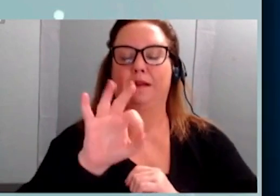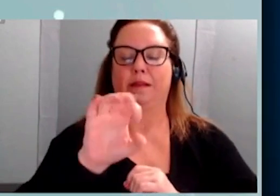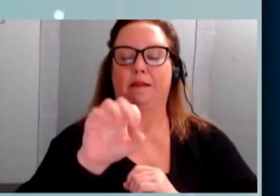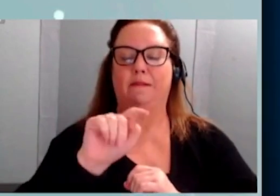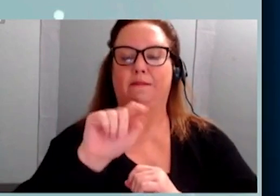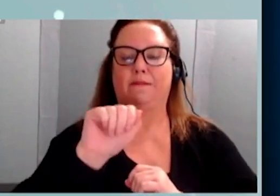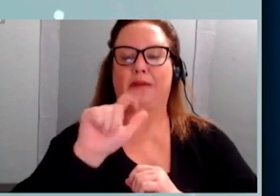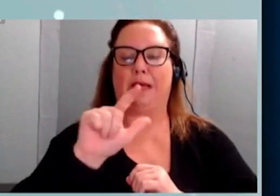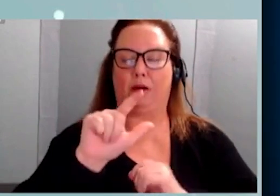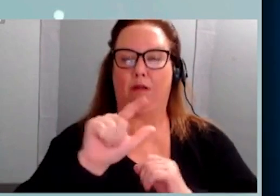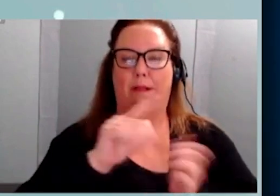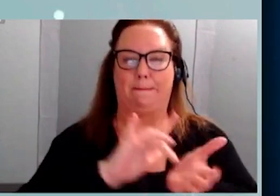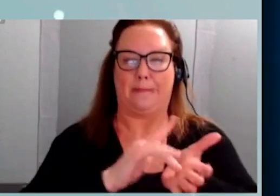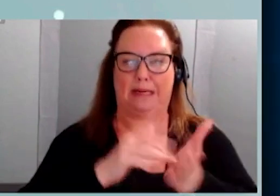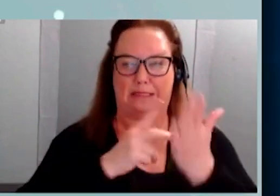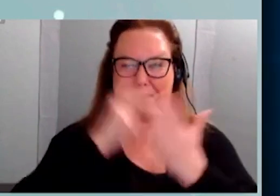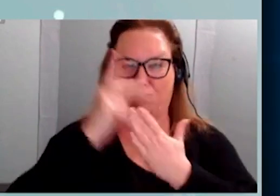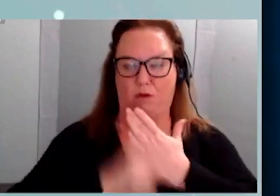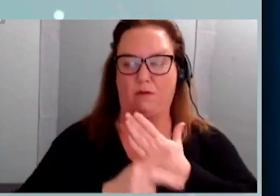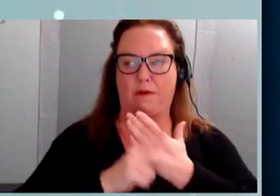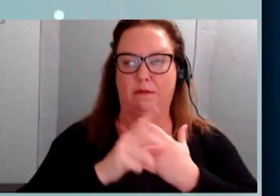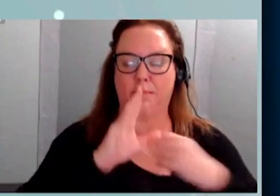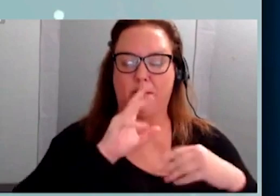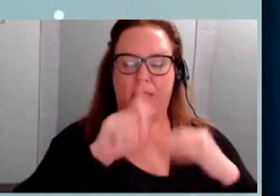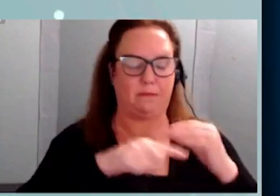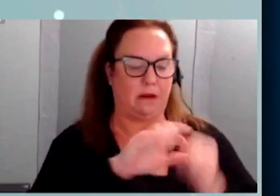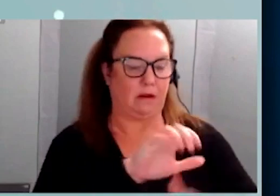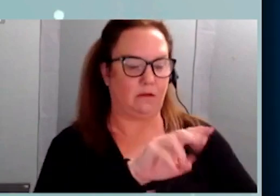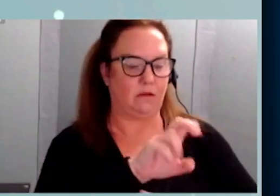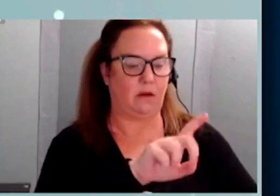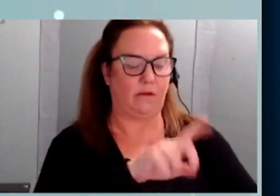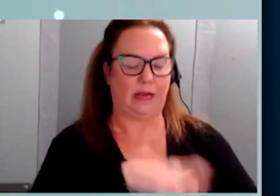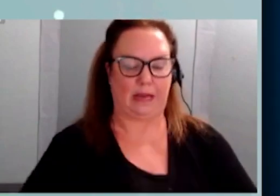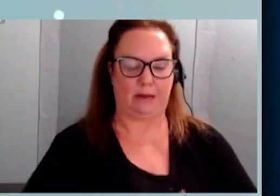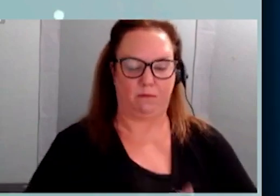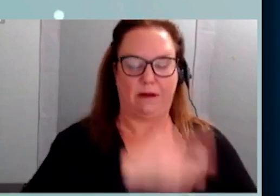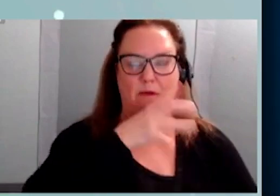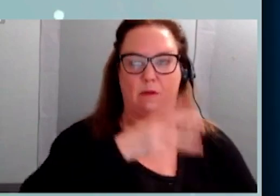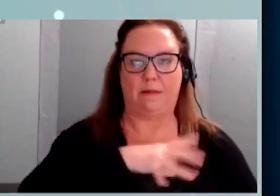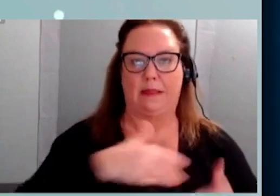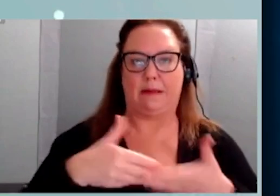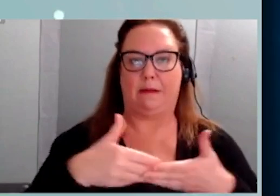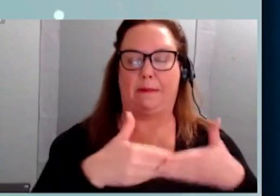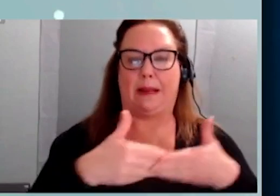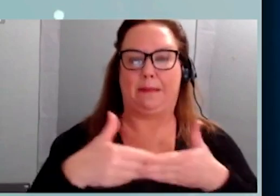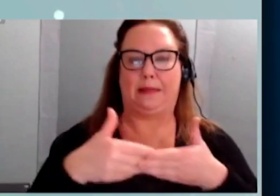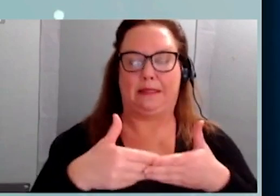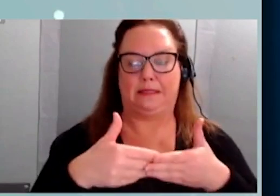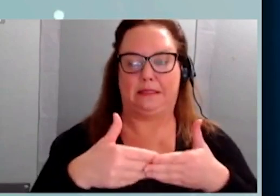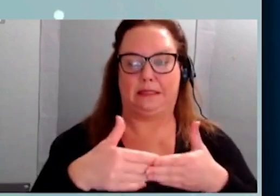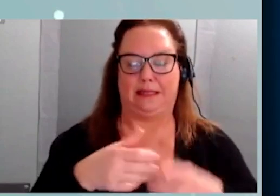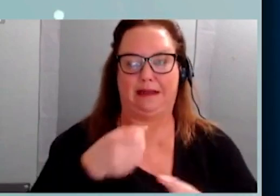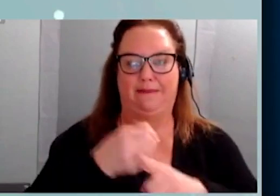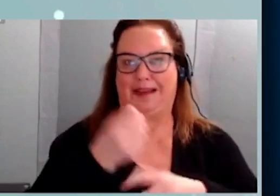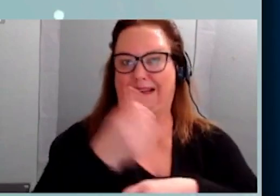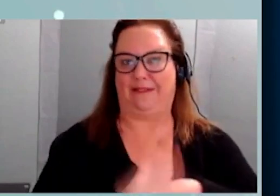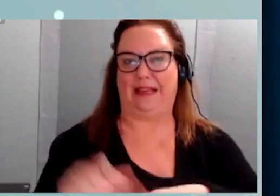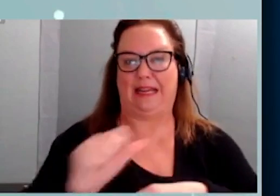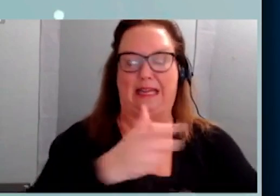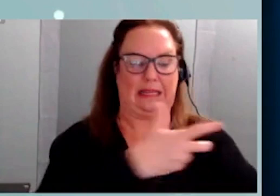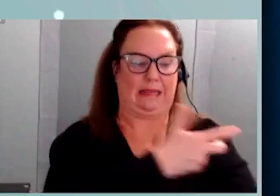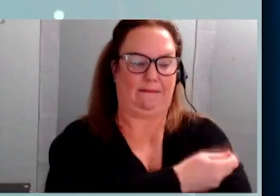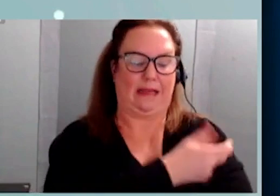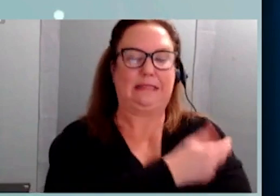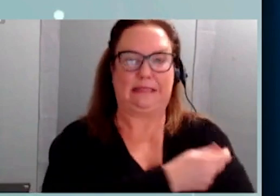up to date on what we are learning about the effect of COVID on pregnant women, their babies, and what effect, if any, the vaccine has on